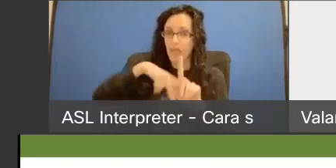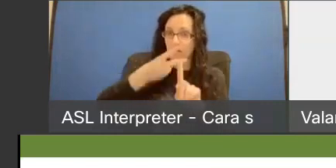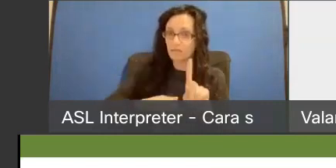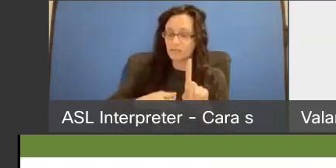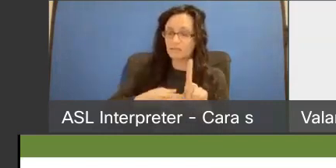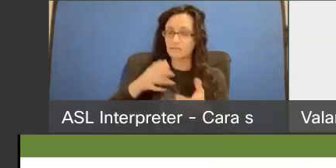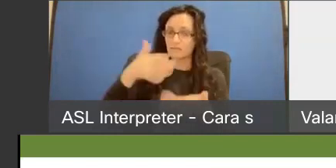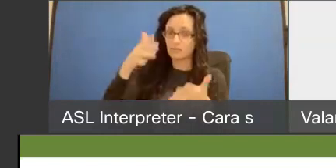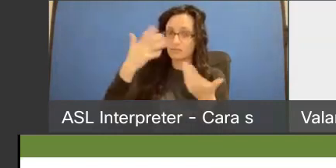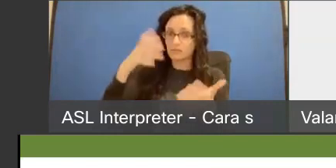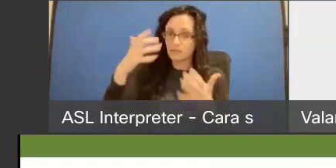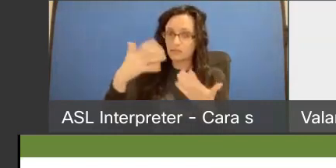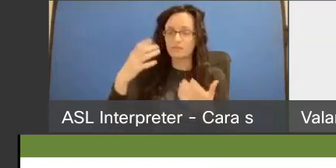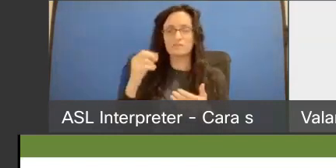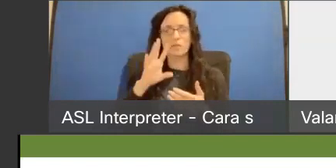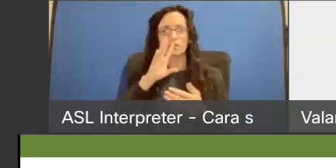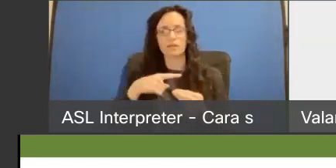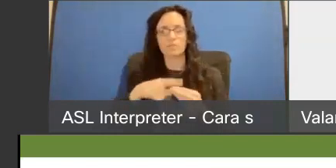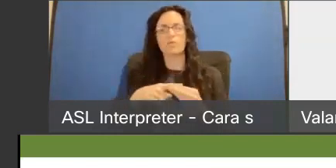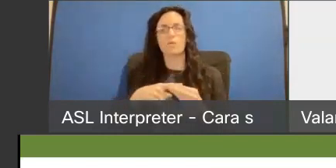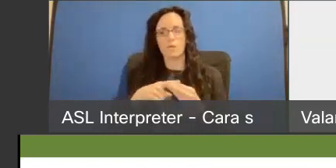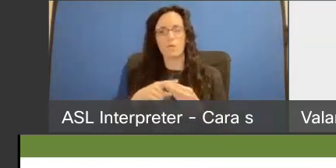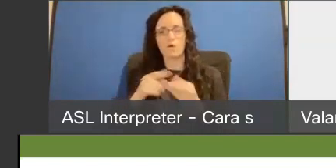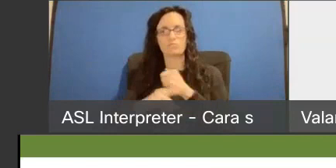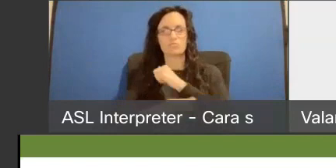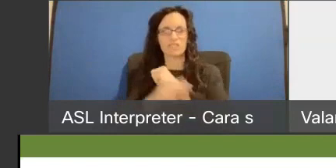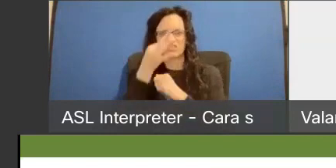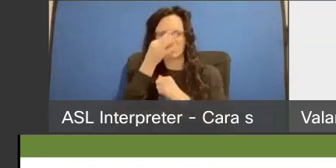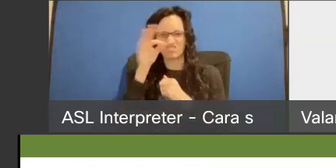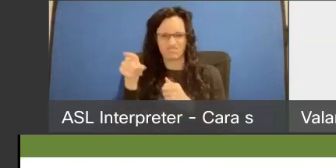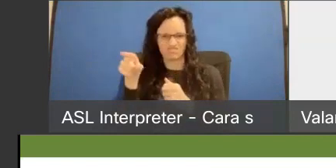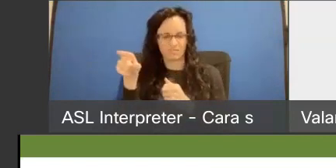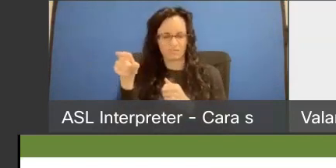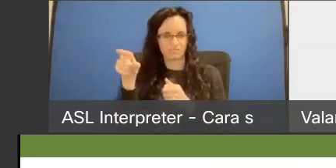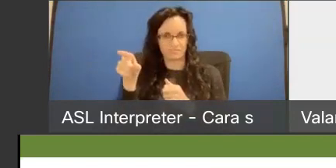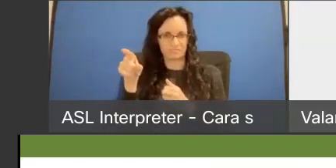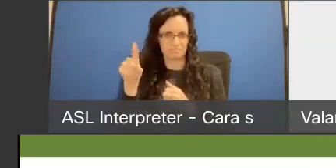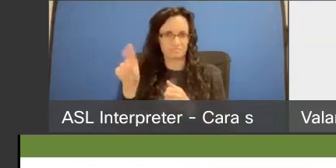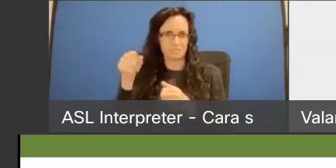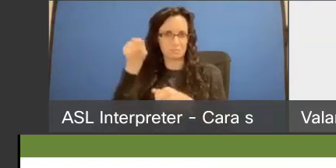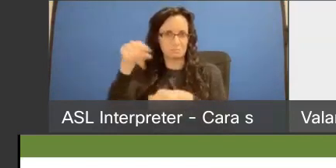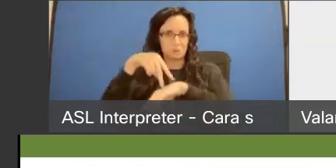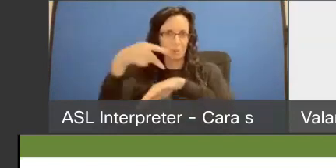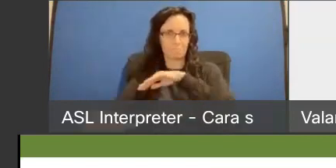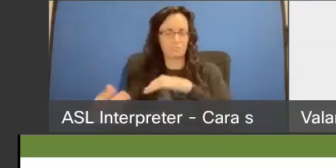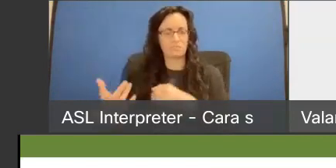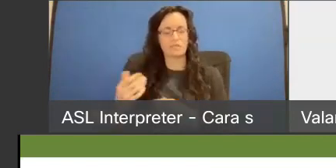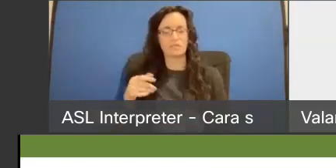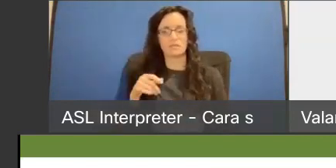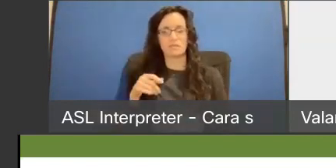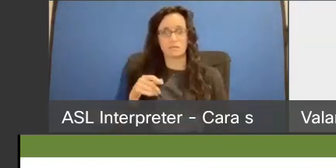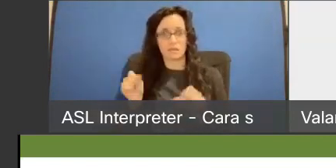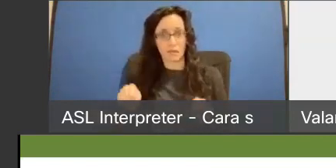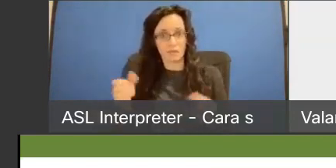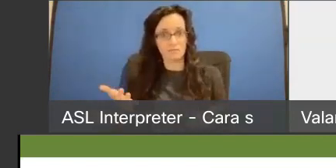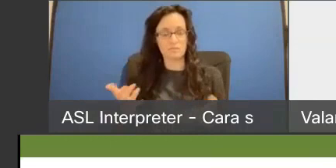talking about, well, there's a bridge a half mile away, I'd probably go there. Very different, right? Do they understand the consequences of what